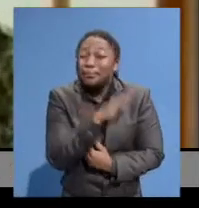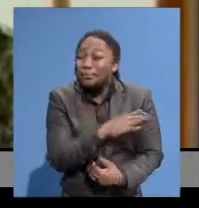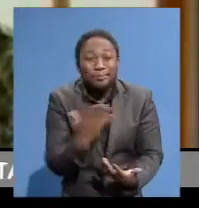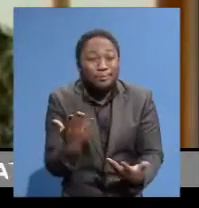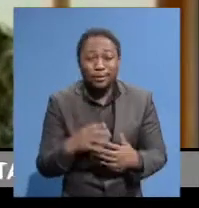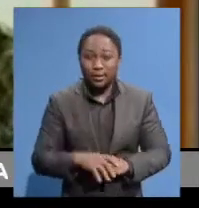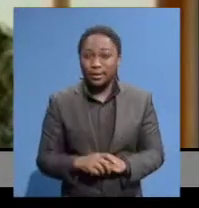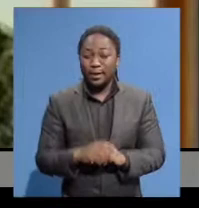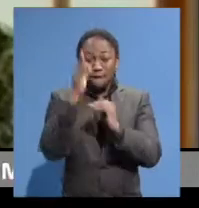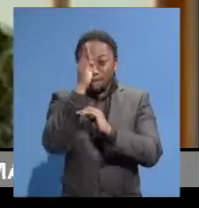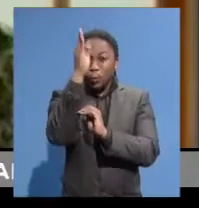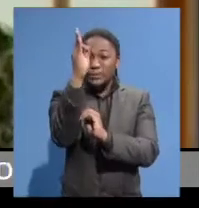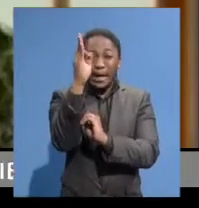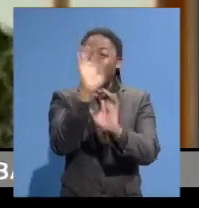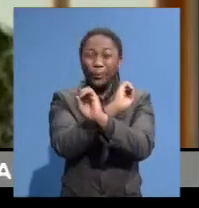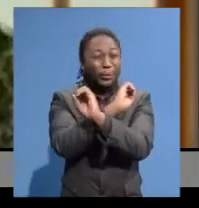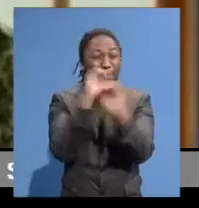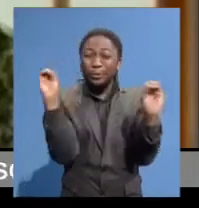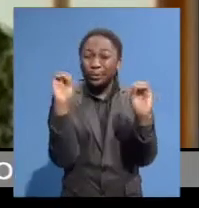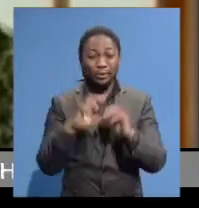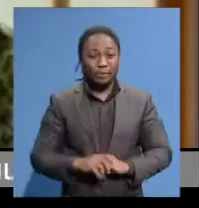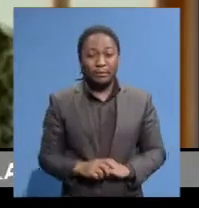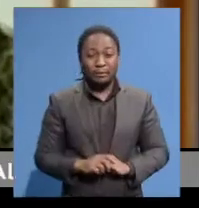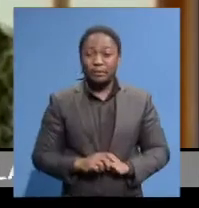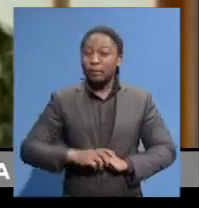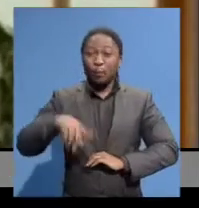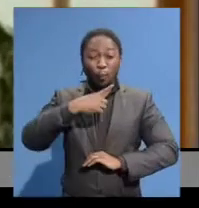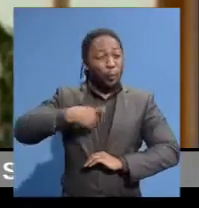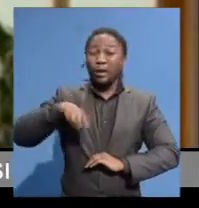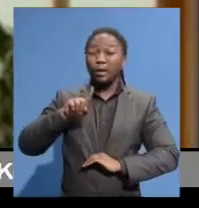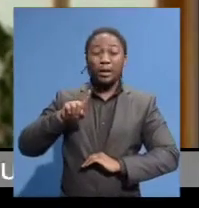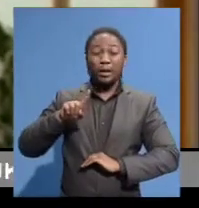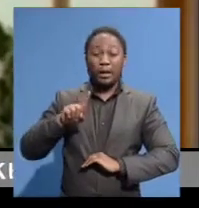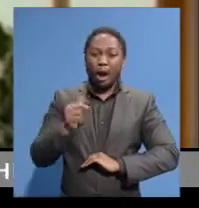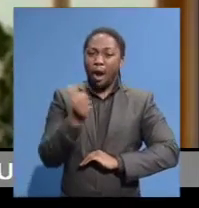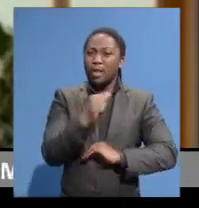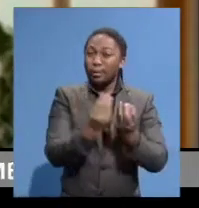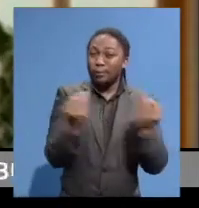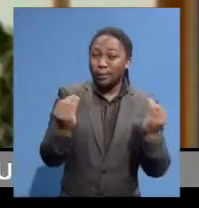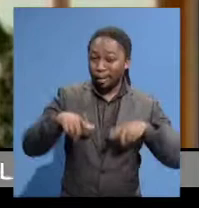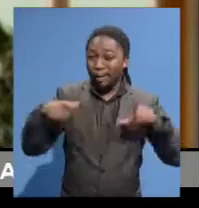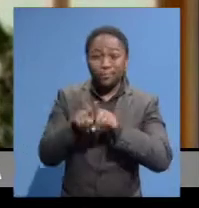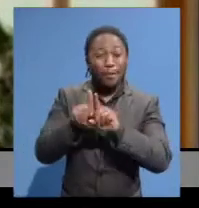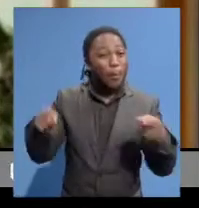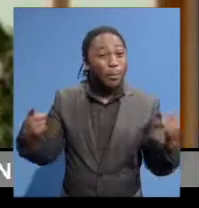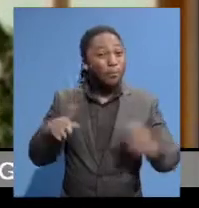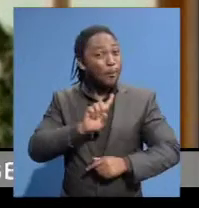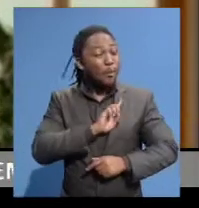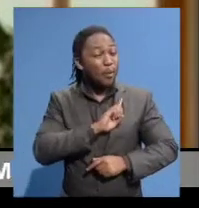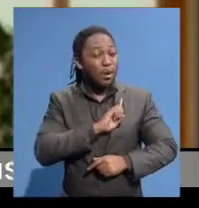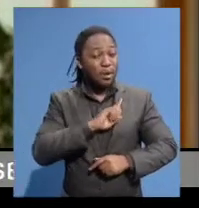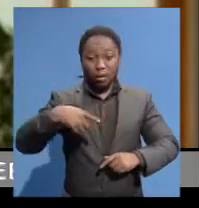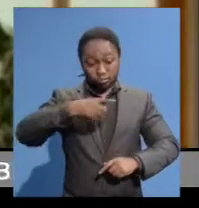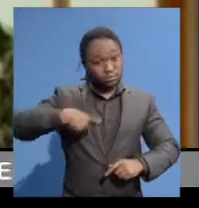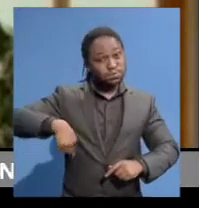have no future. We will never enjoy life as other children because we are